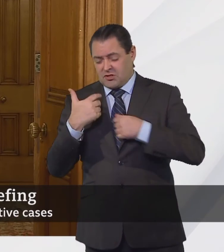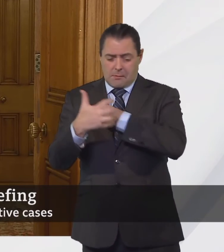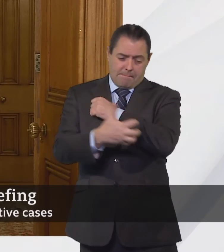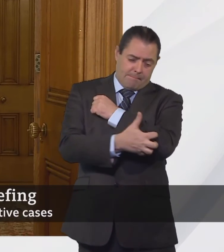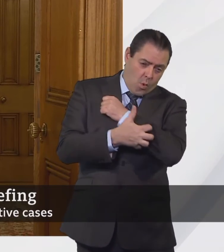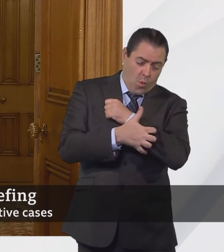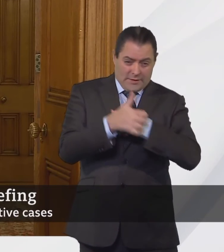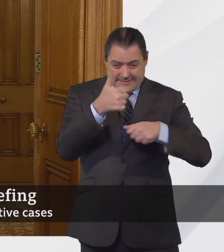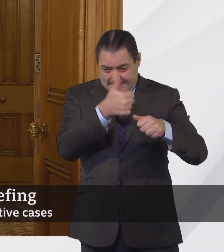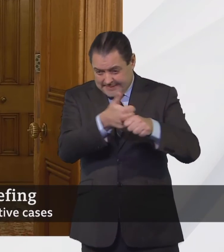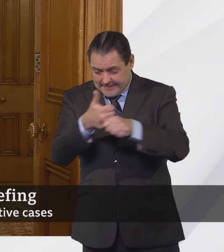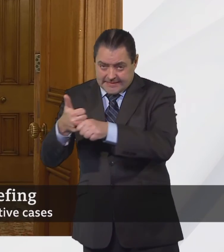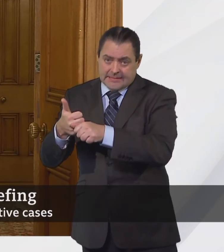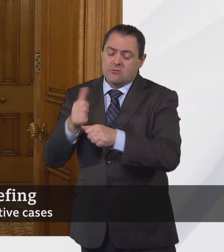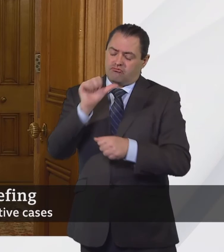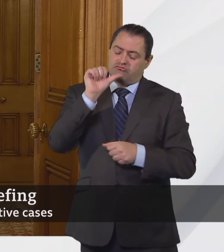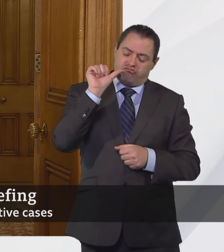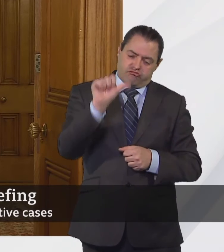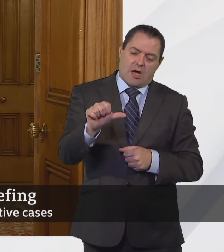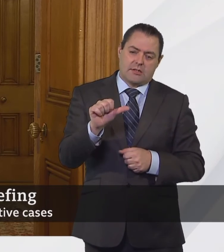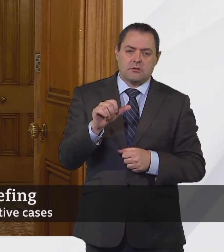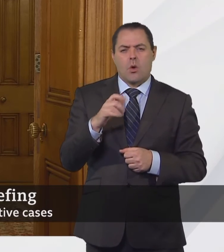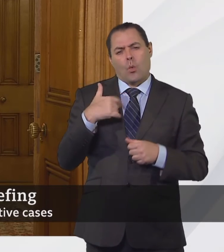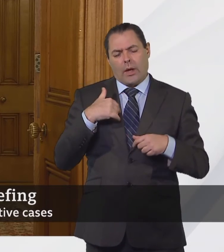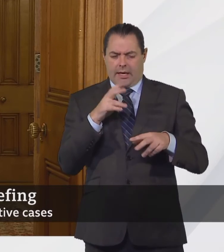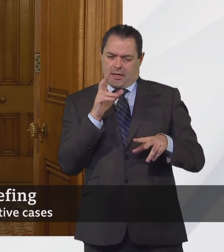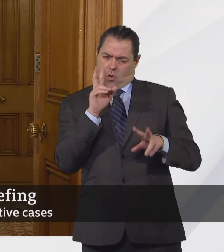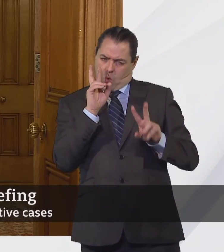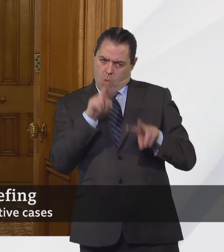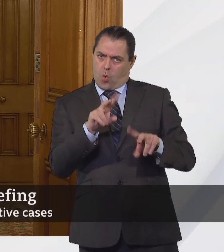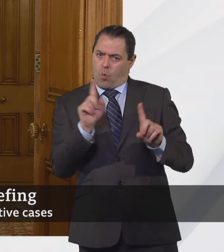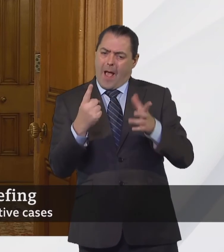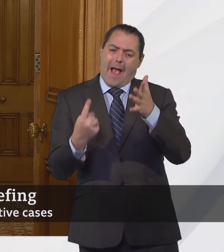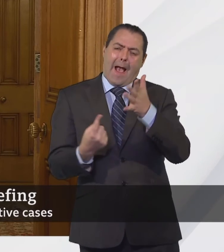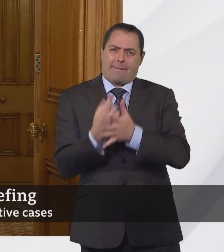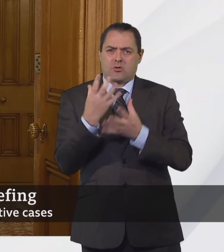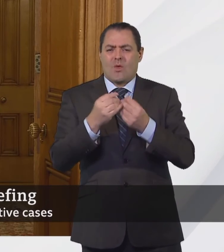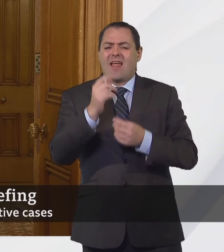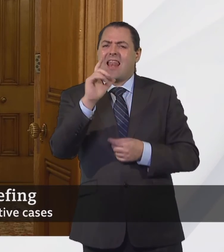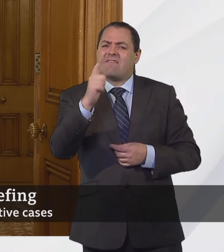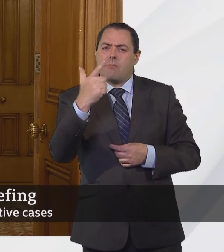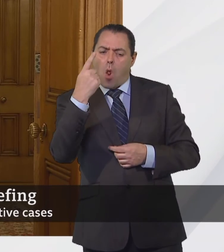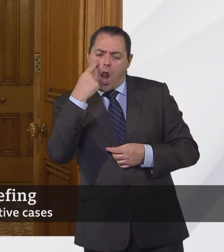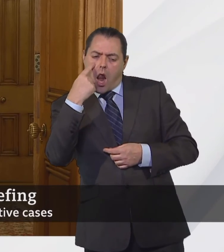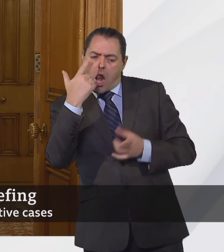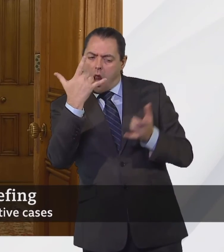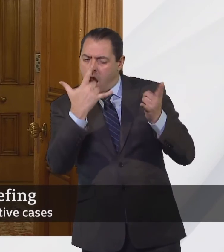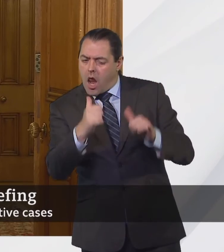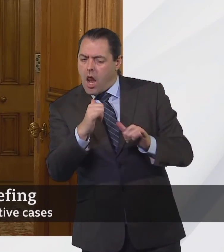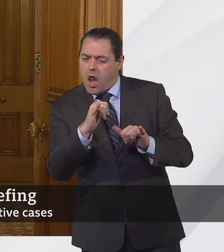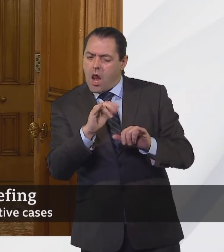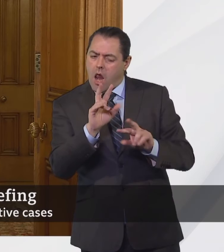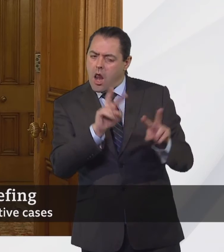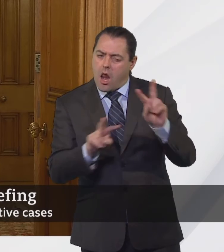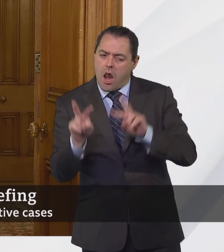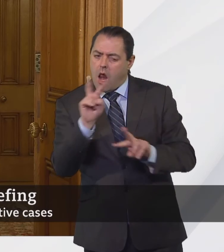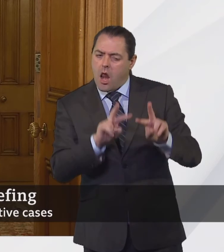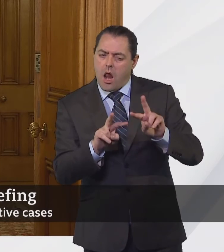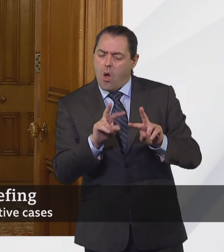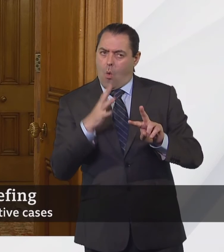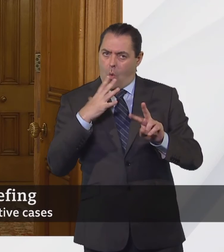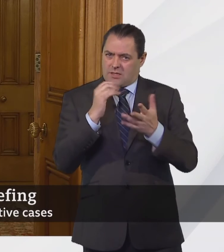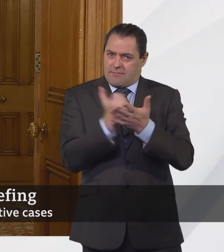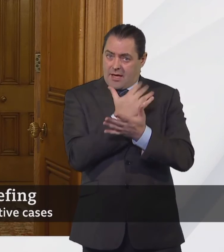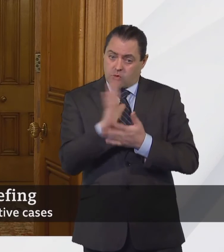we're studying the way the Liverpool experiment went and looking at what we can do to try to make sure we reach